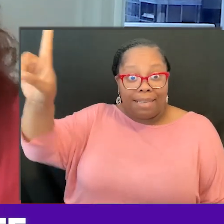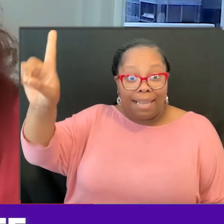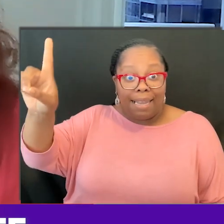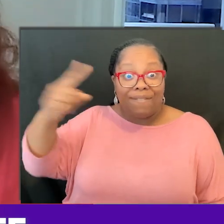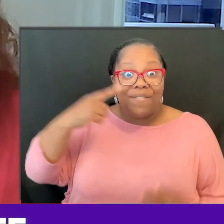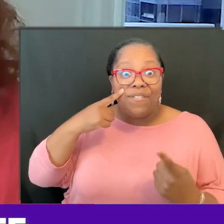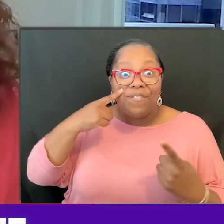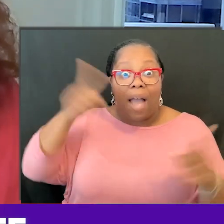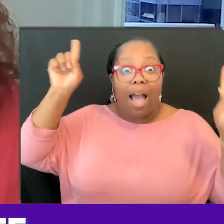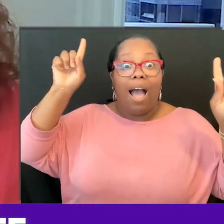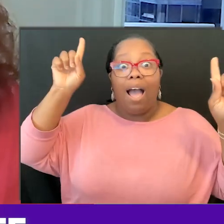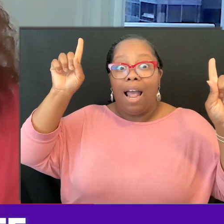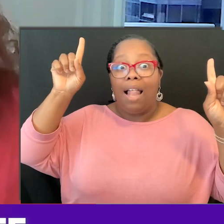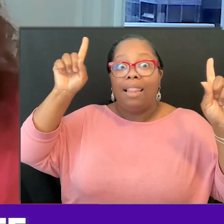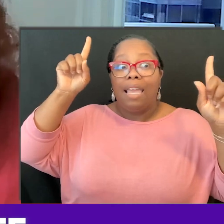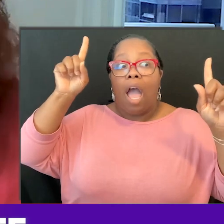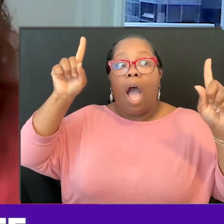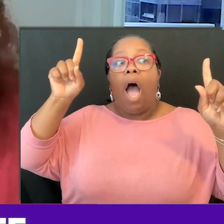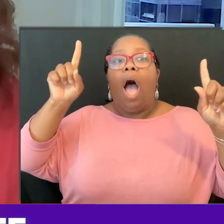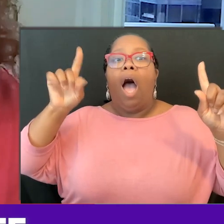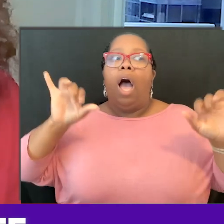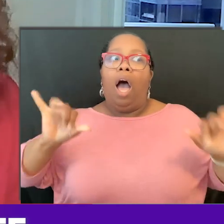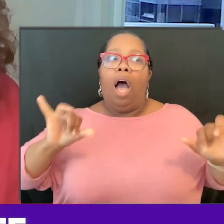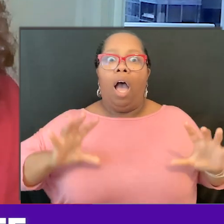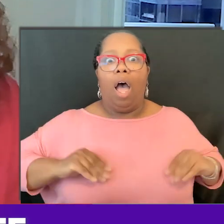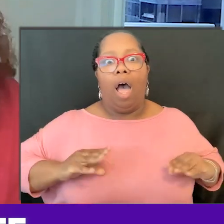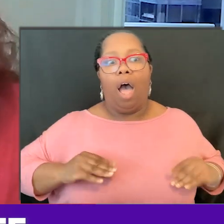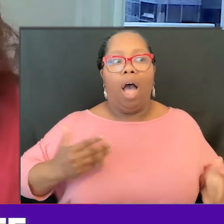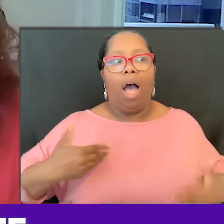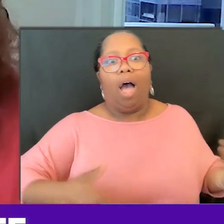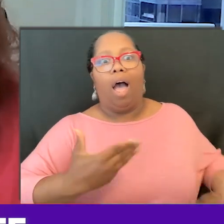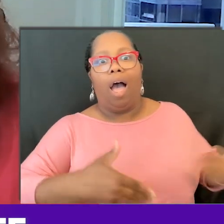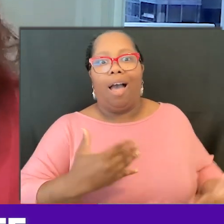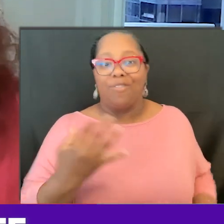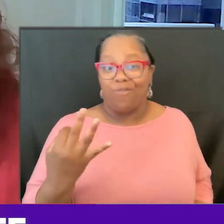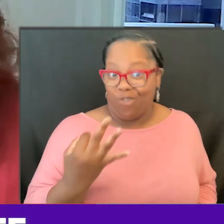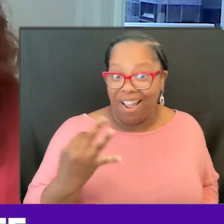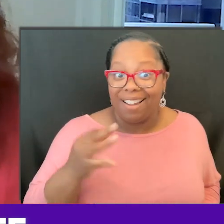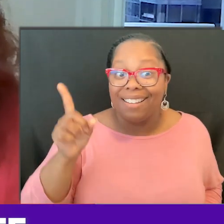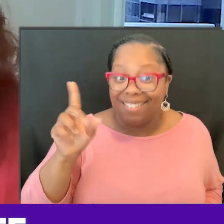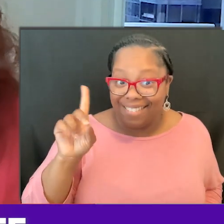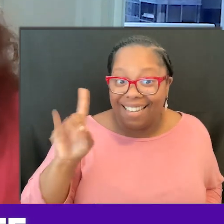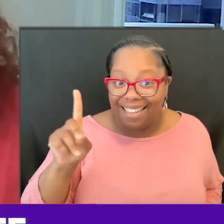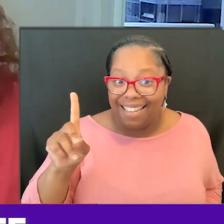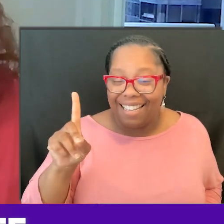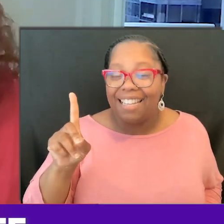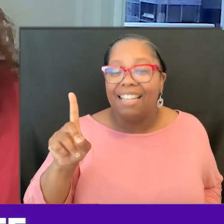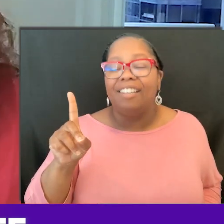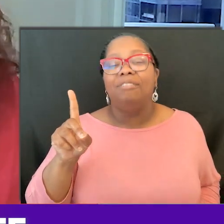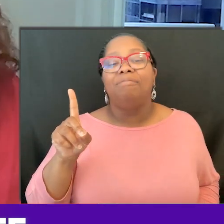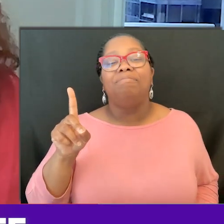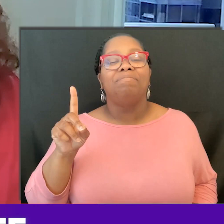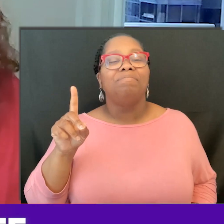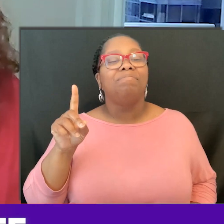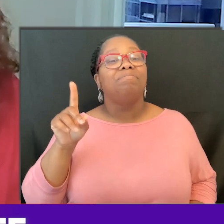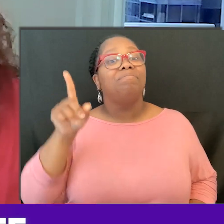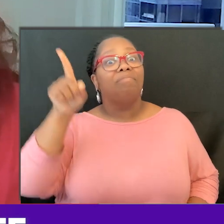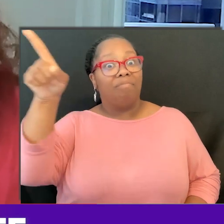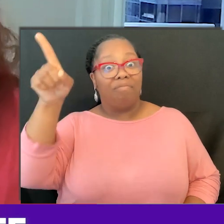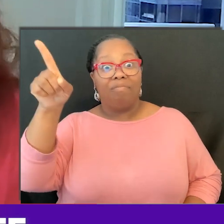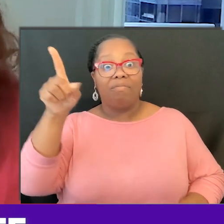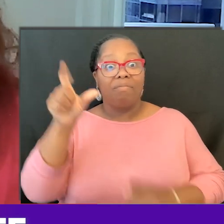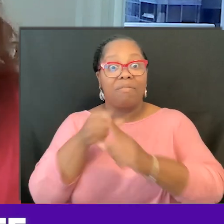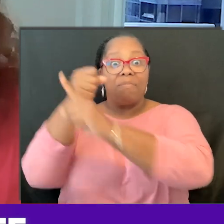with some significant movement on Friday. Their shift at the table is a direct